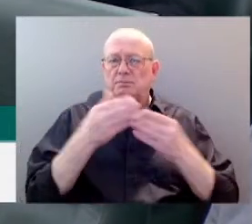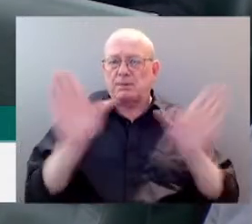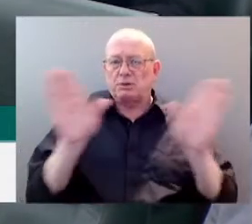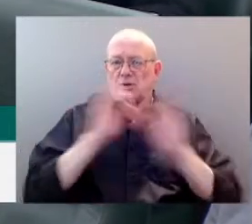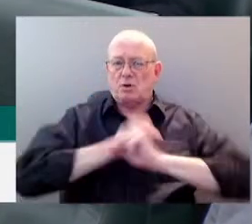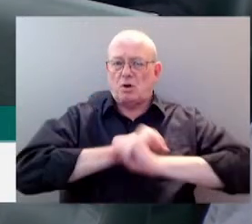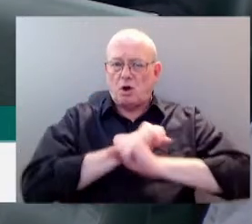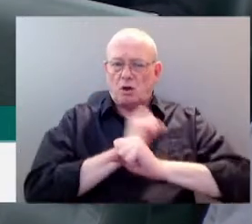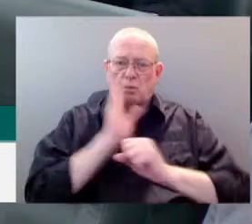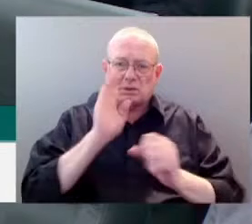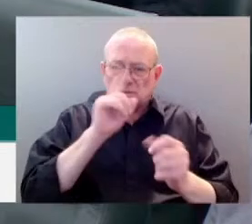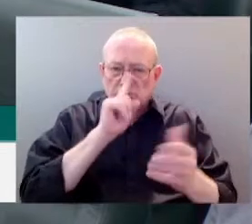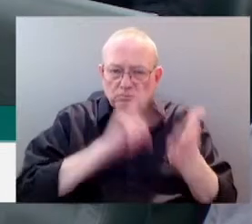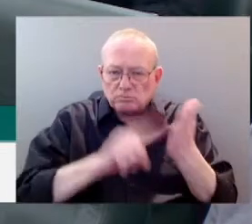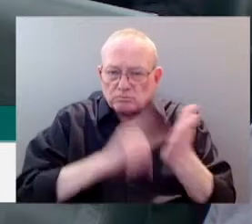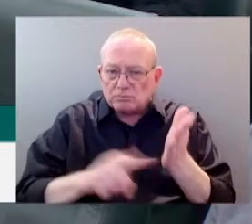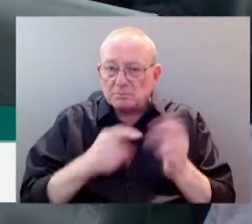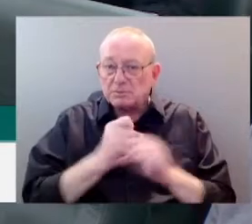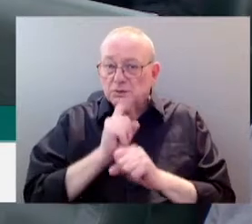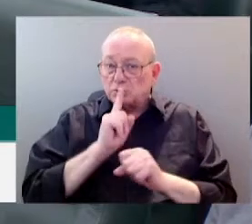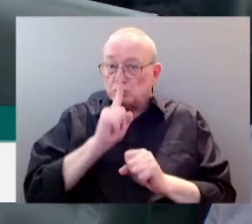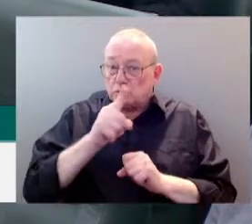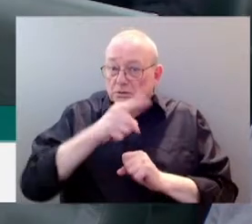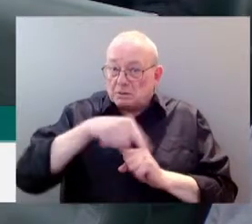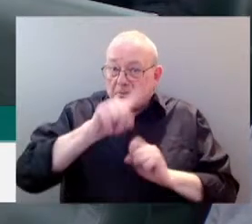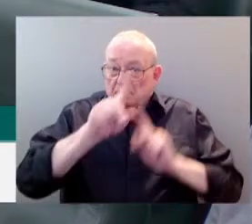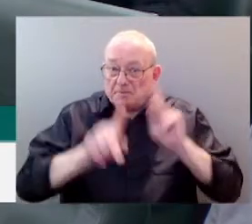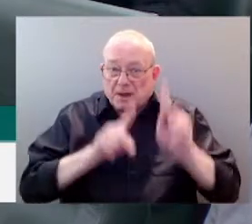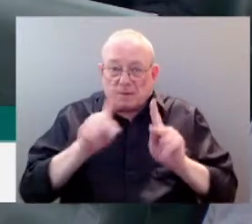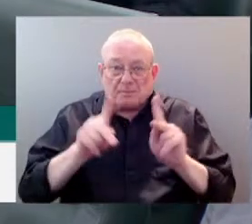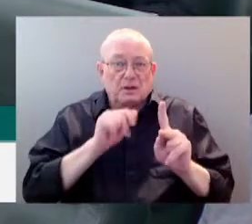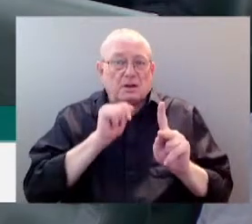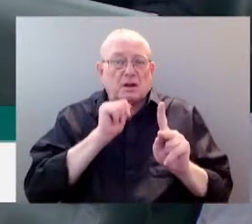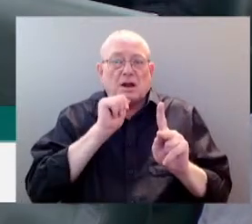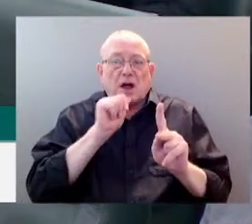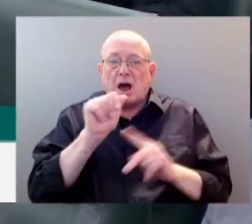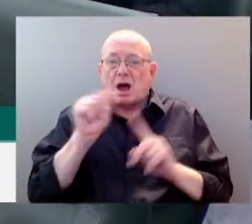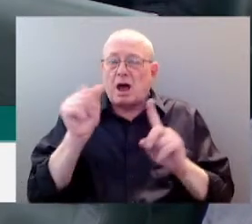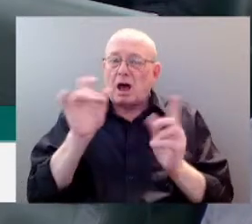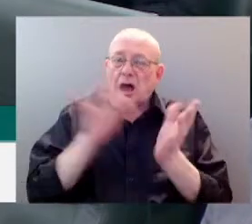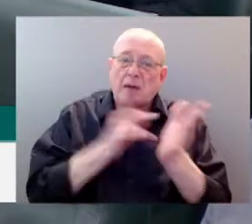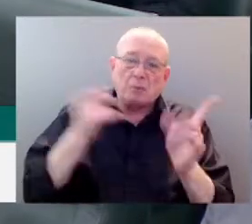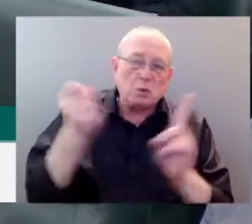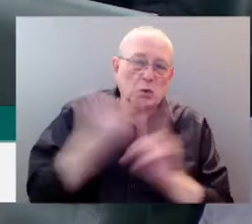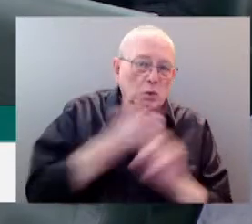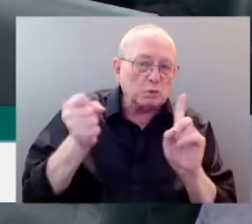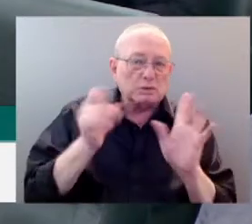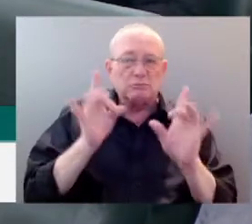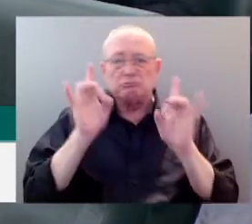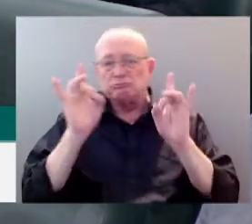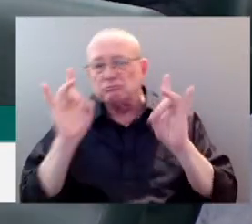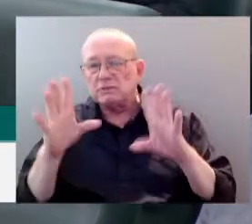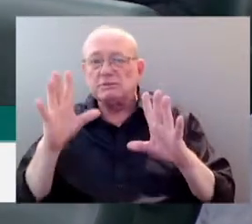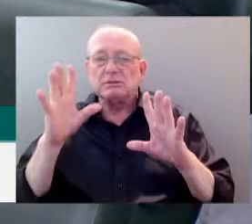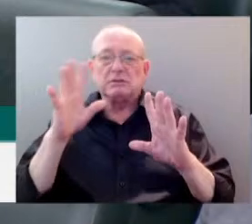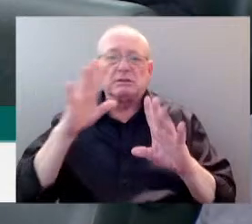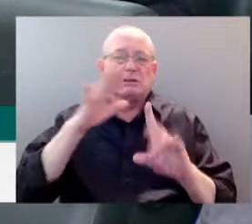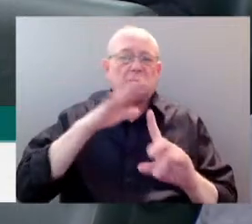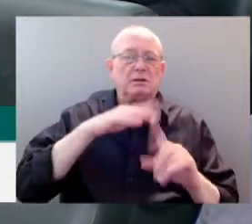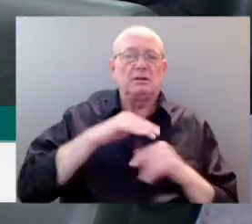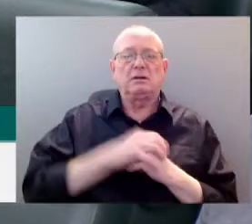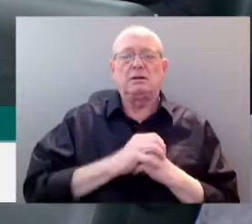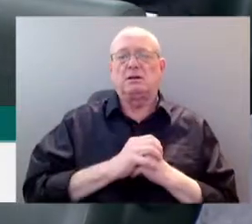vulnerable people were treated poorly or abused and service Alberta is going to conduct a consumer protection review to make sure that money wasn't